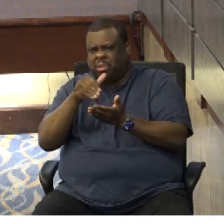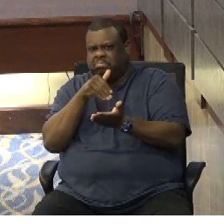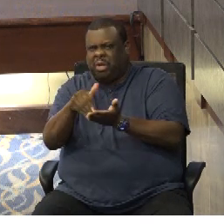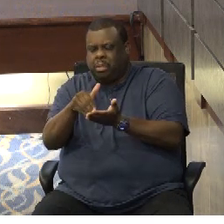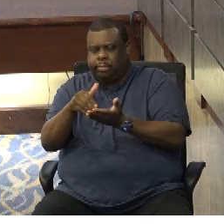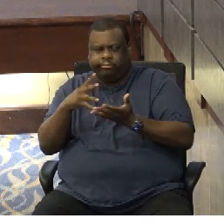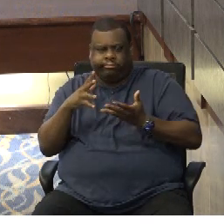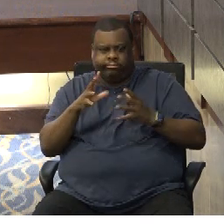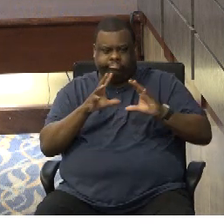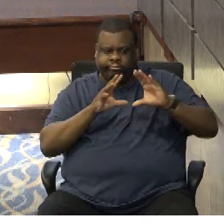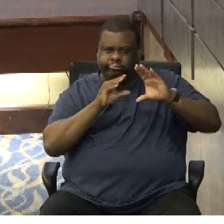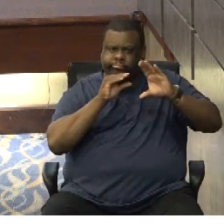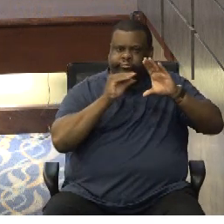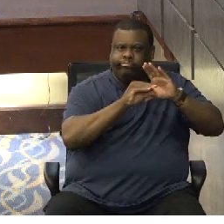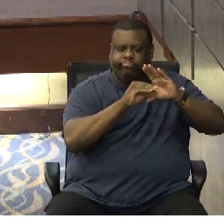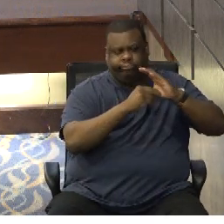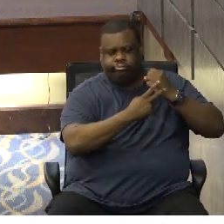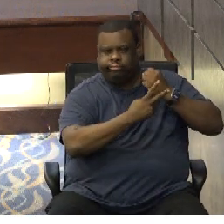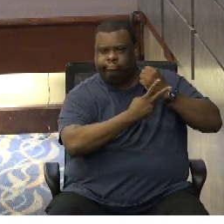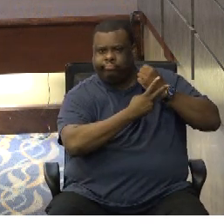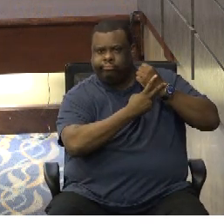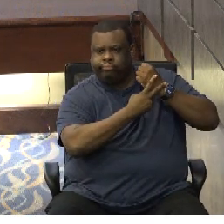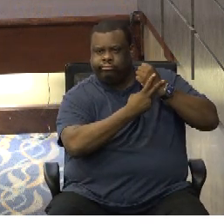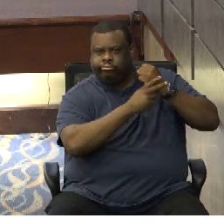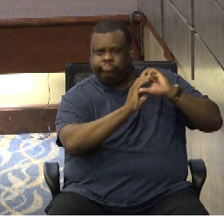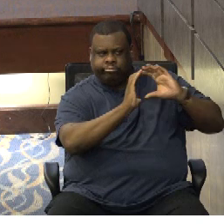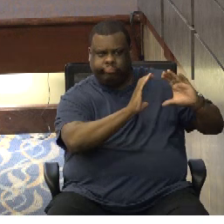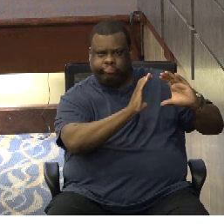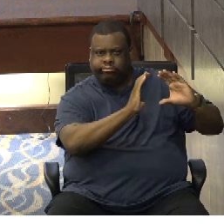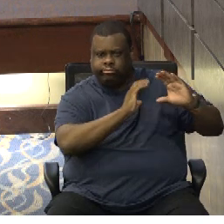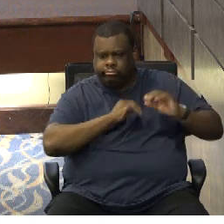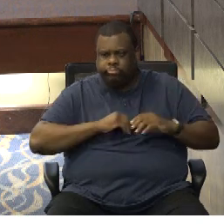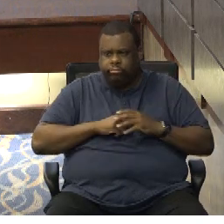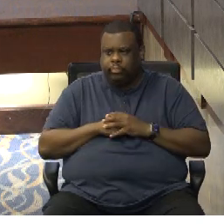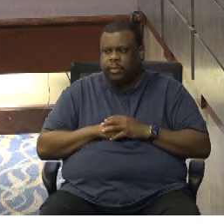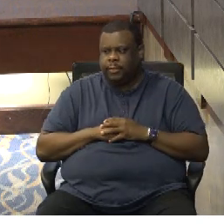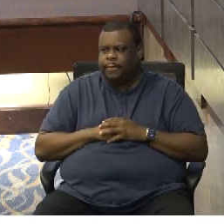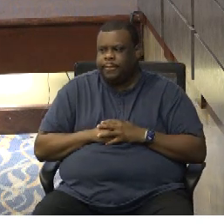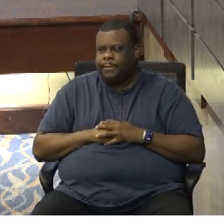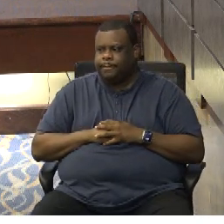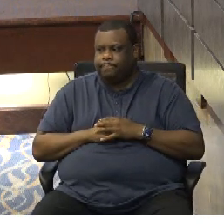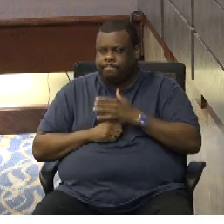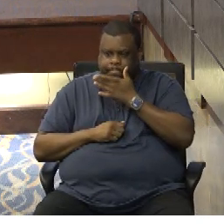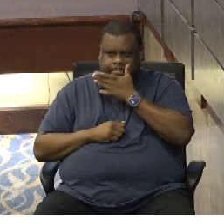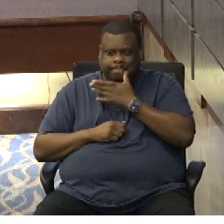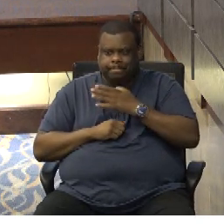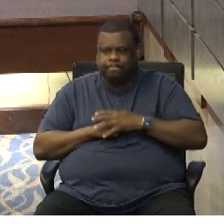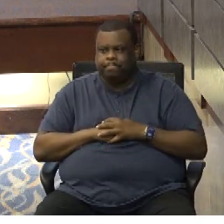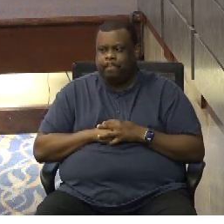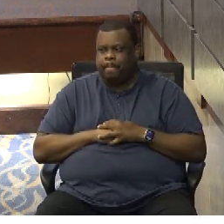spent. And when we say committed, that means encumbered with the contract coming to council.